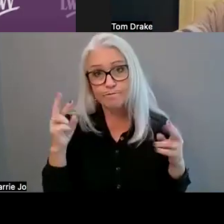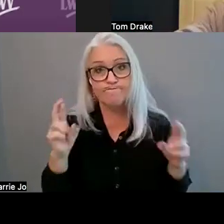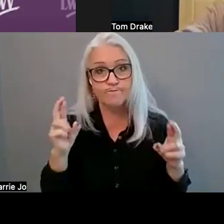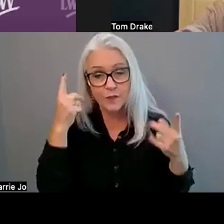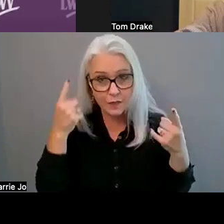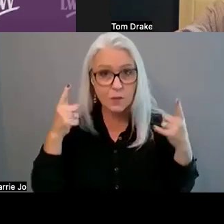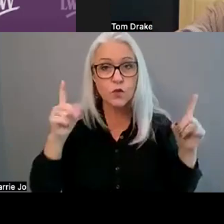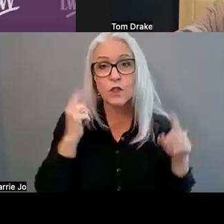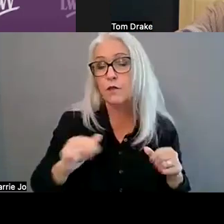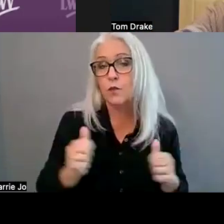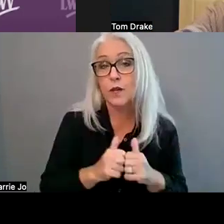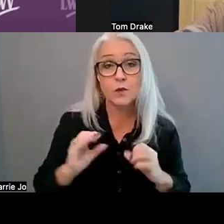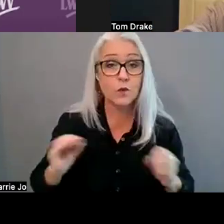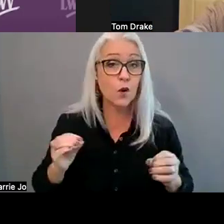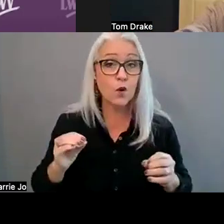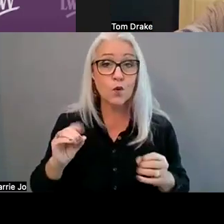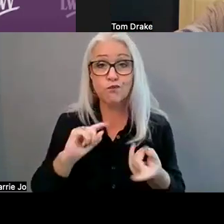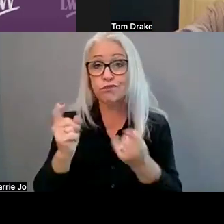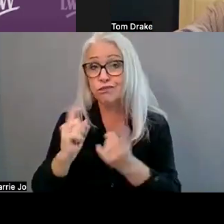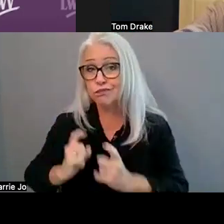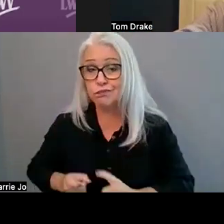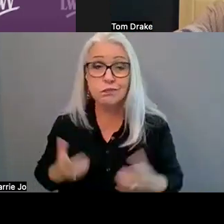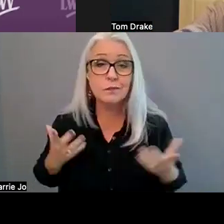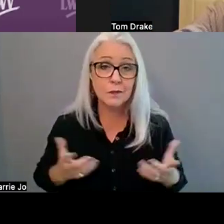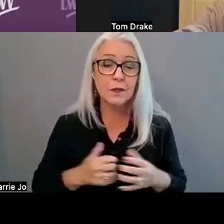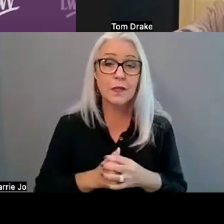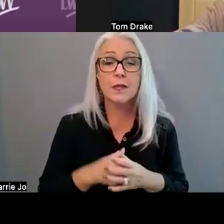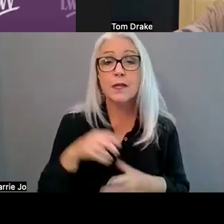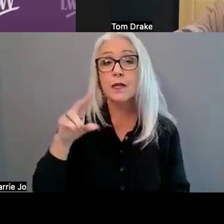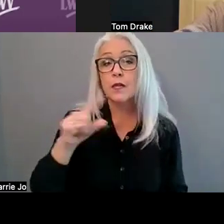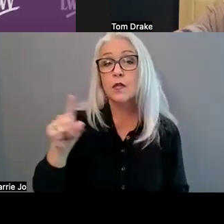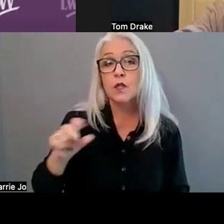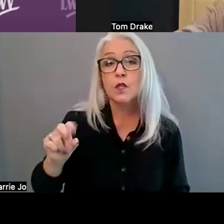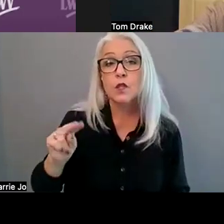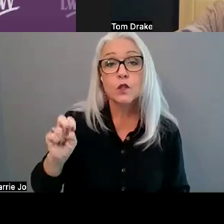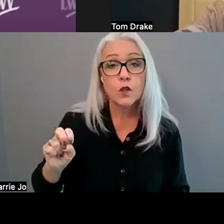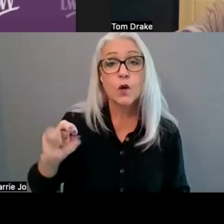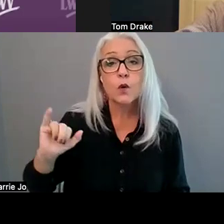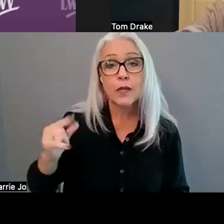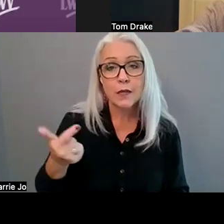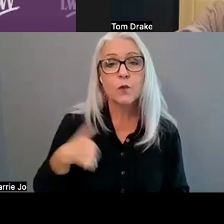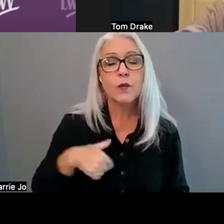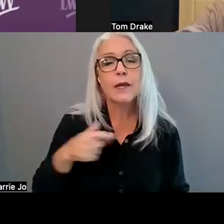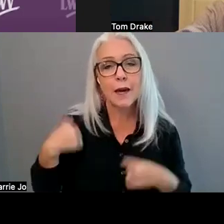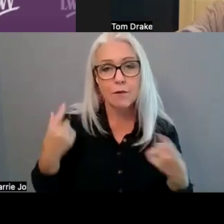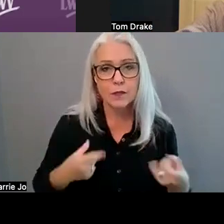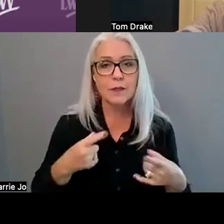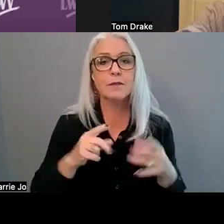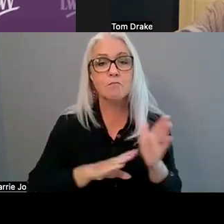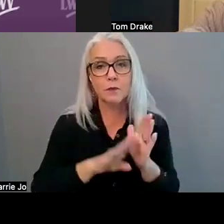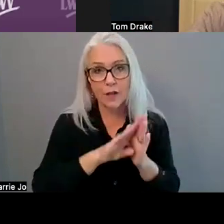any variances at all, which means that the zoning that we've been crafting over the last few years is